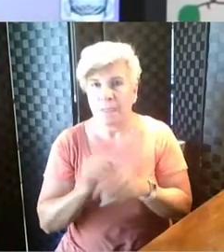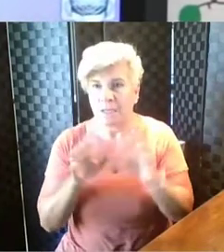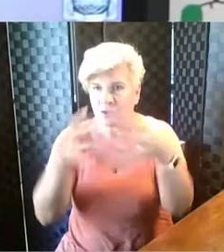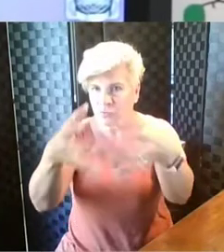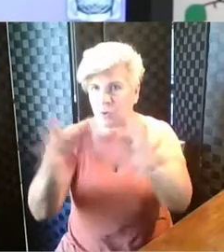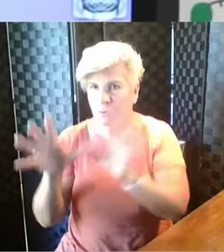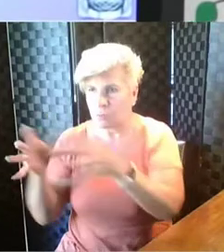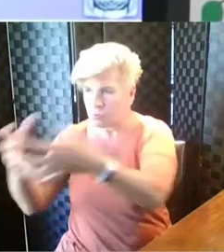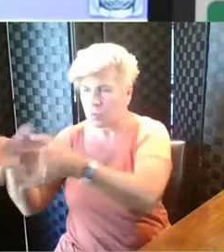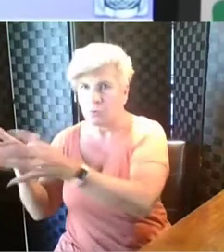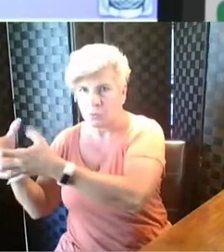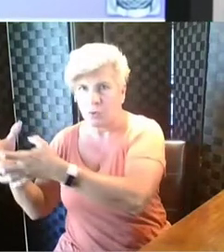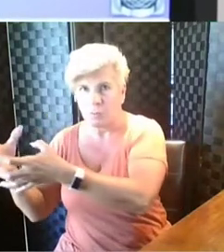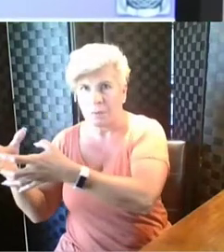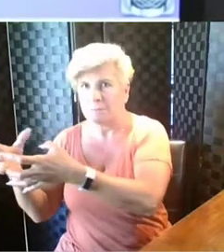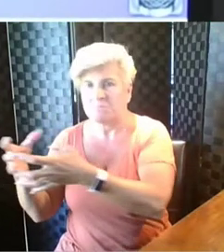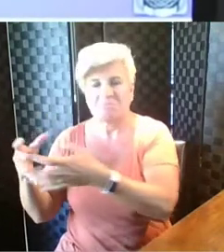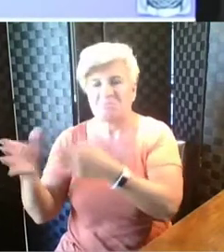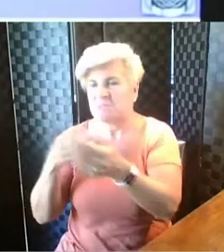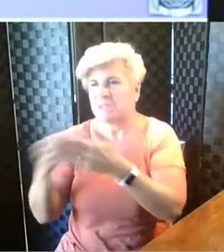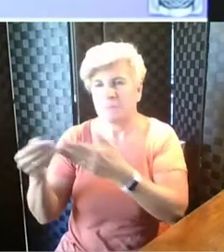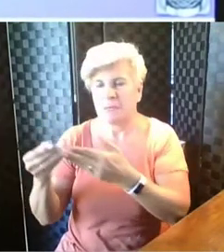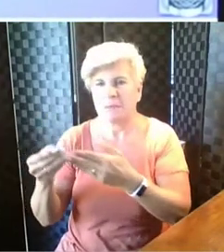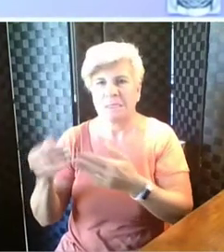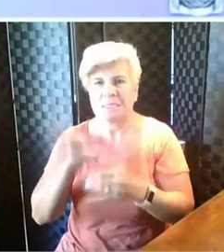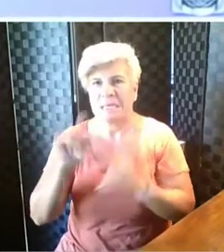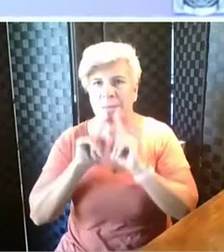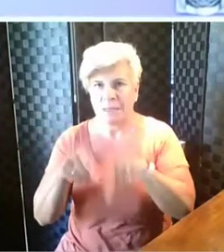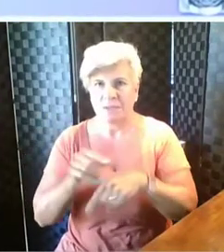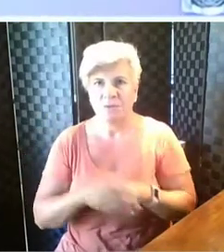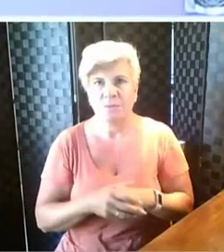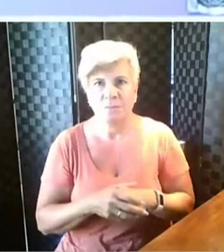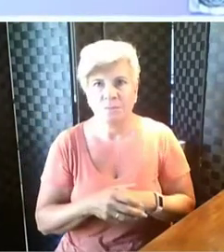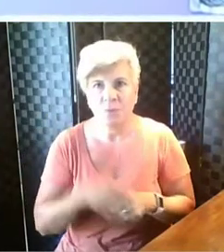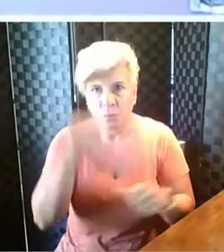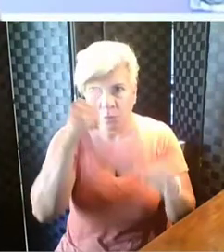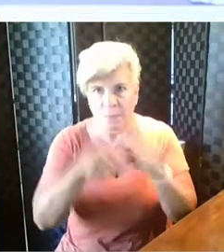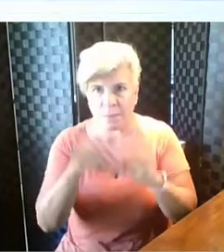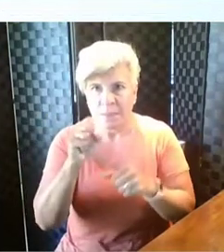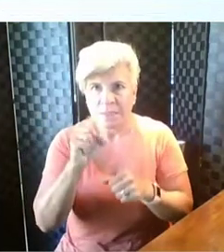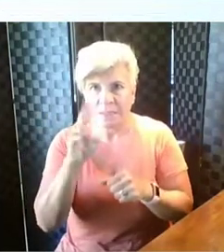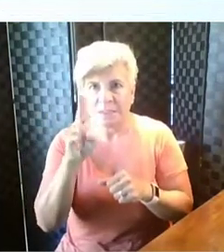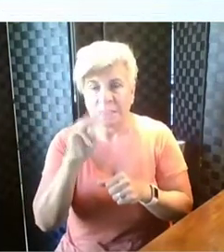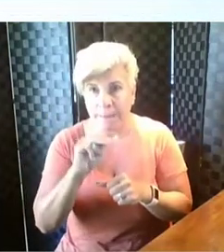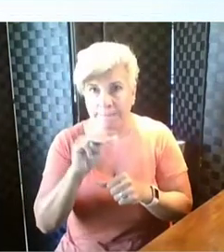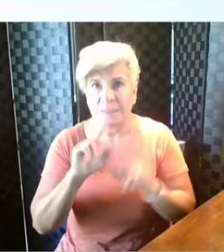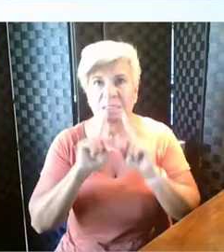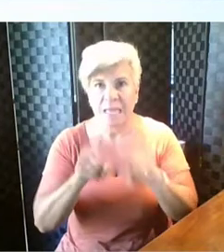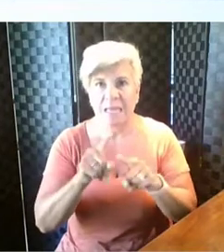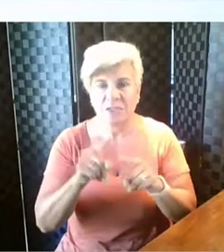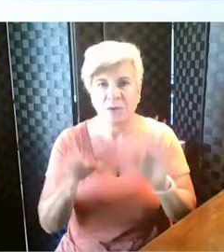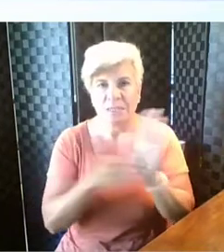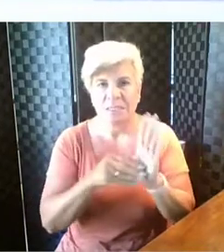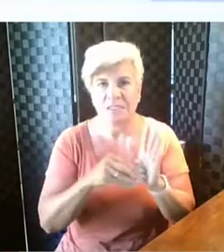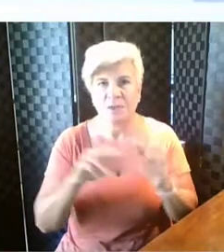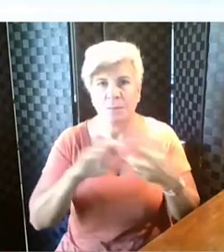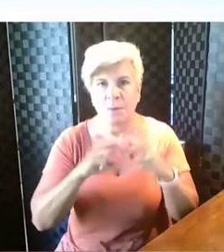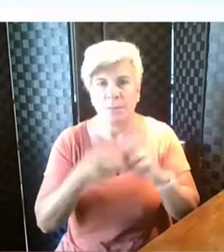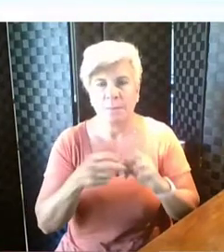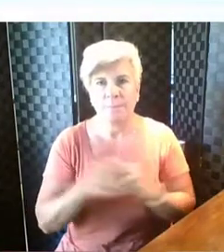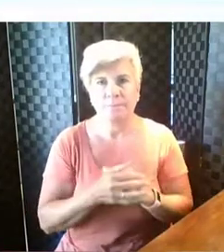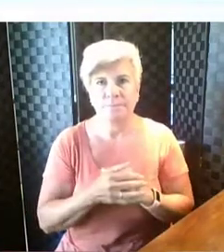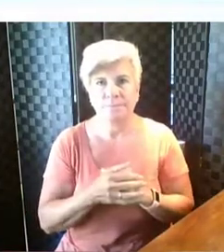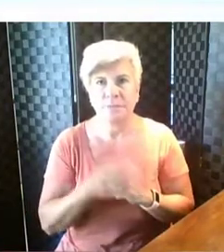says you can group them in any way you want and it won't change the sum. Remember, the sum is the answer to an addition problem. All